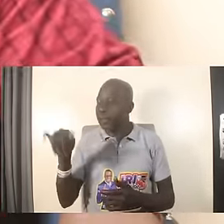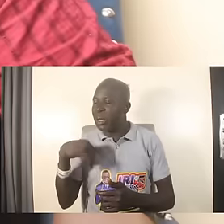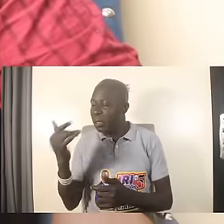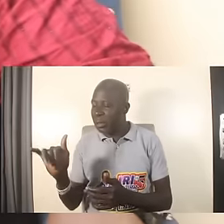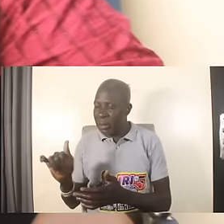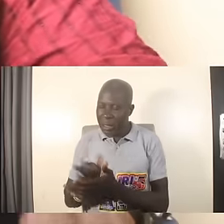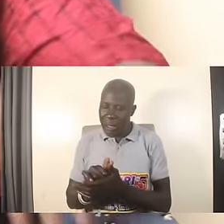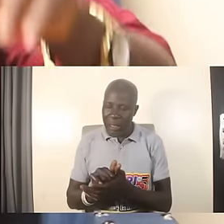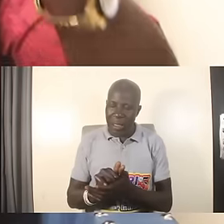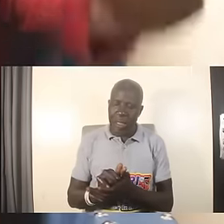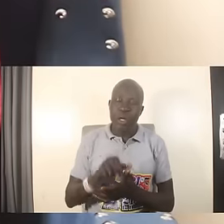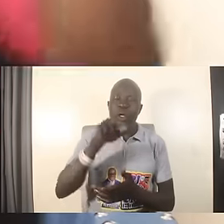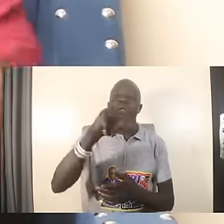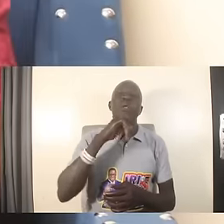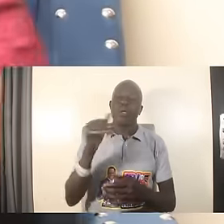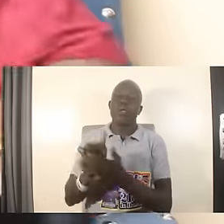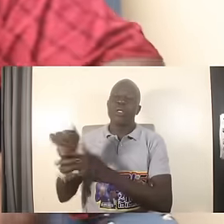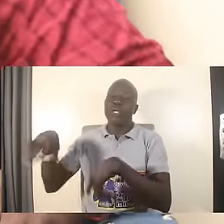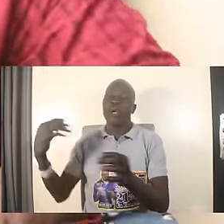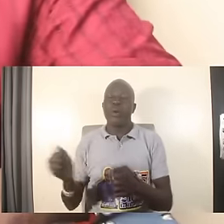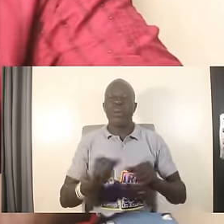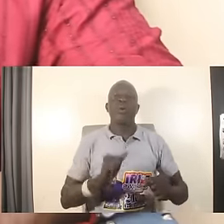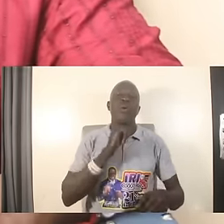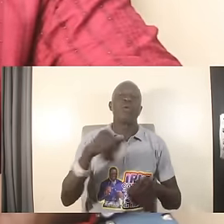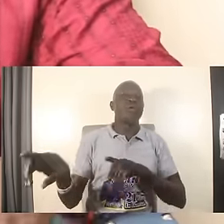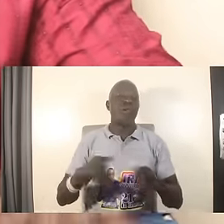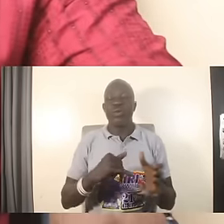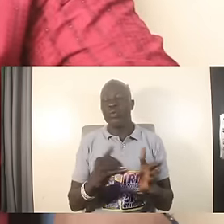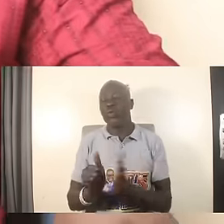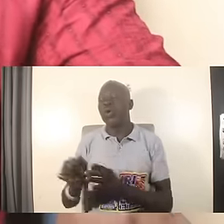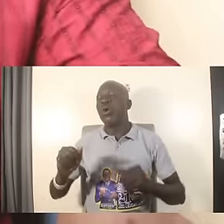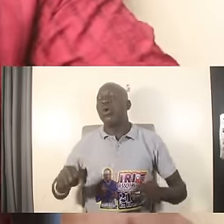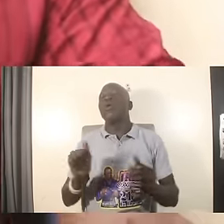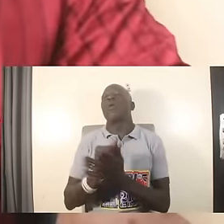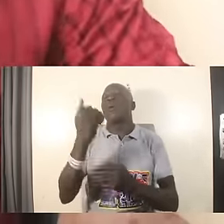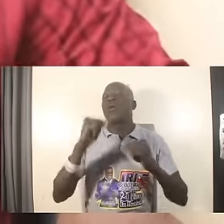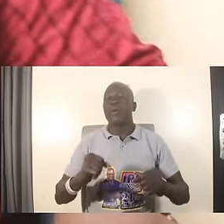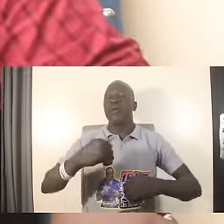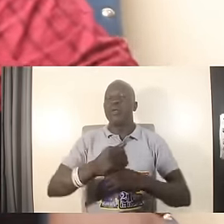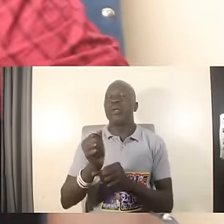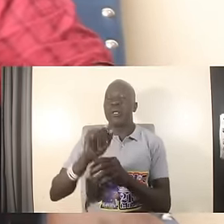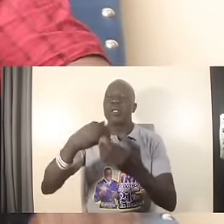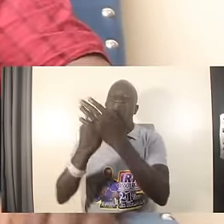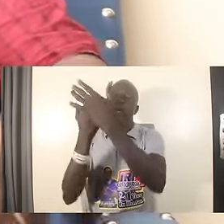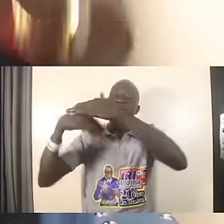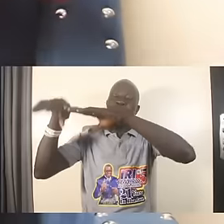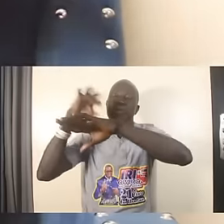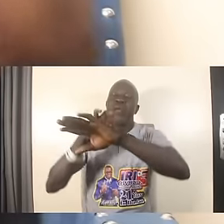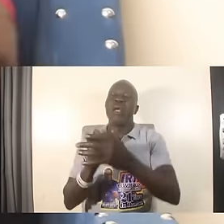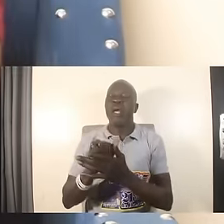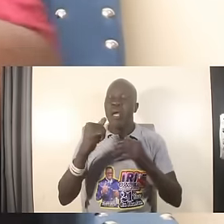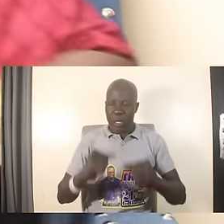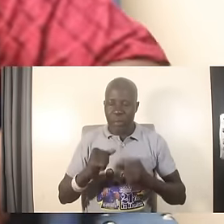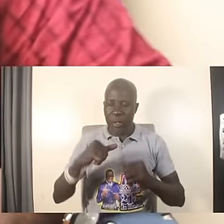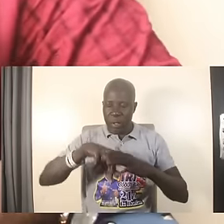do say that. Ko si ti agbara Olorun ko le. There is nothing the power of God cannot do. Agbara to fi da aye ati the power you to create the heaven and the hell. Agbara re